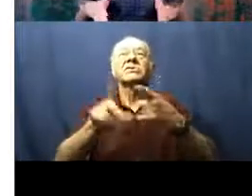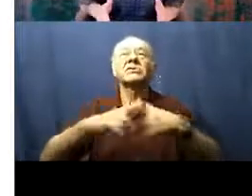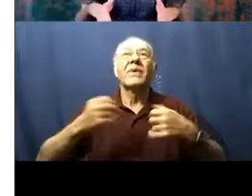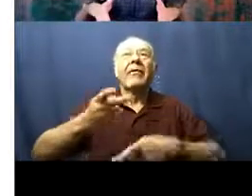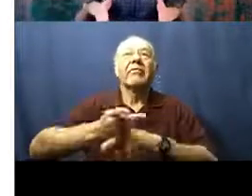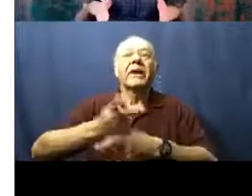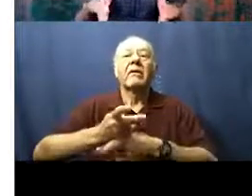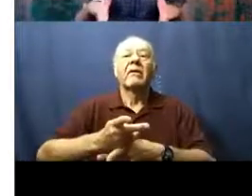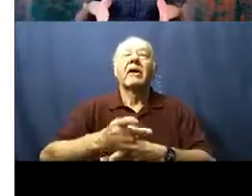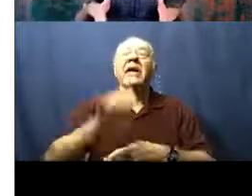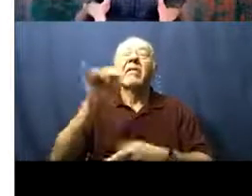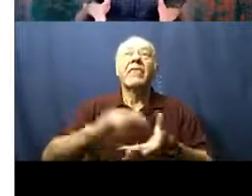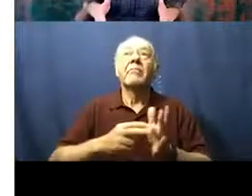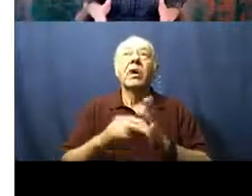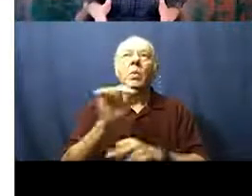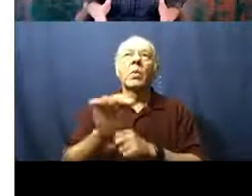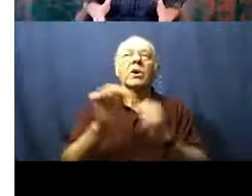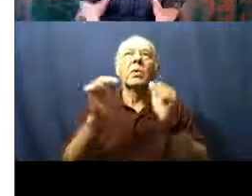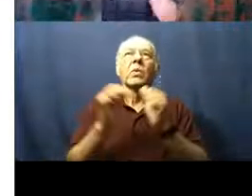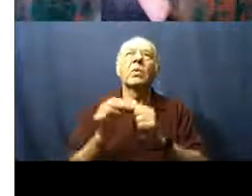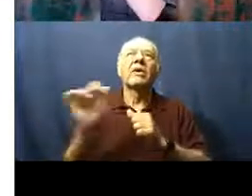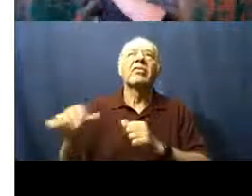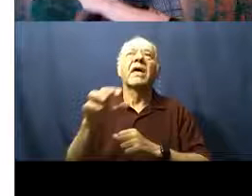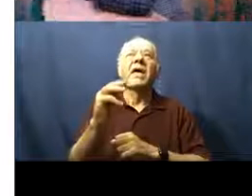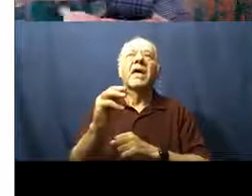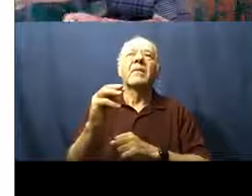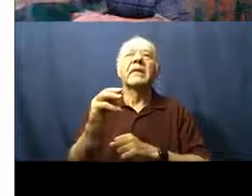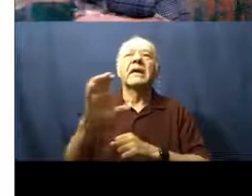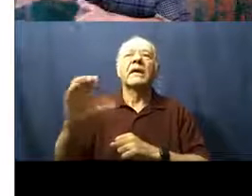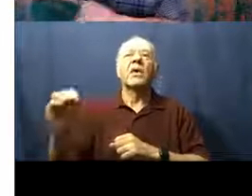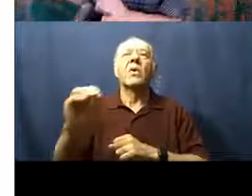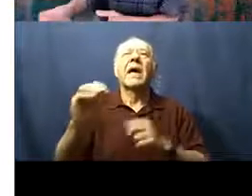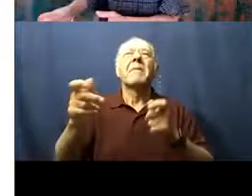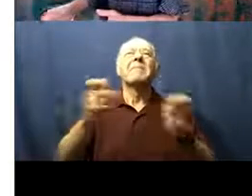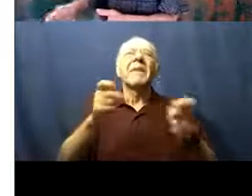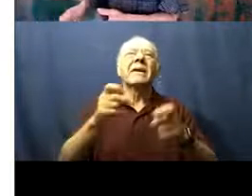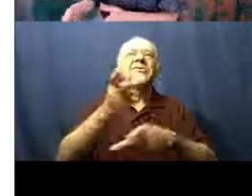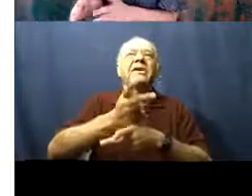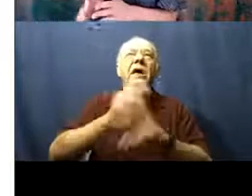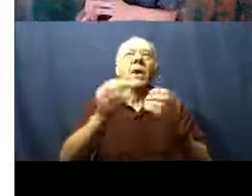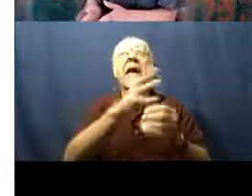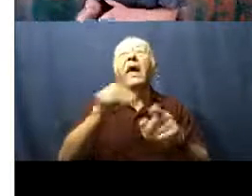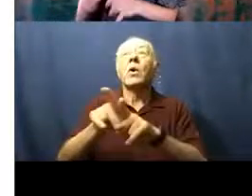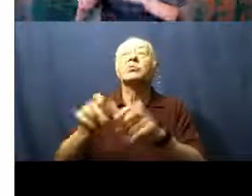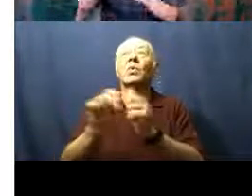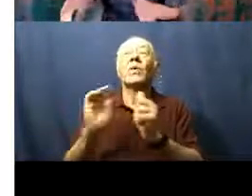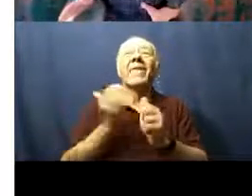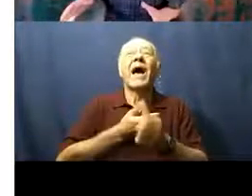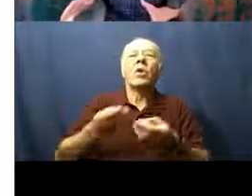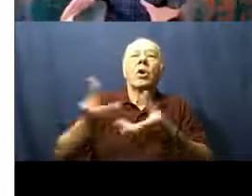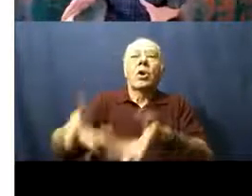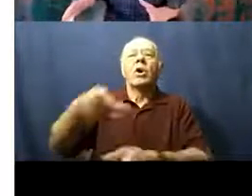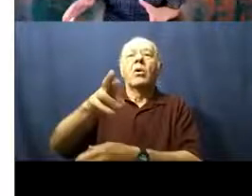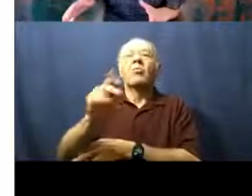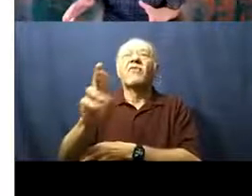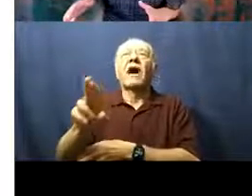meant working with our managed care organizations and then creatively with our providers to solve